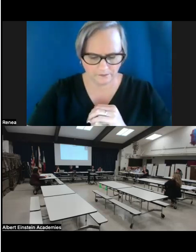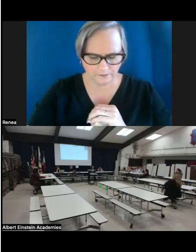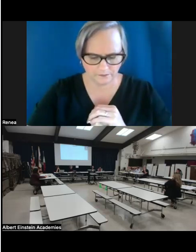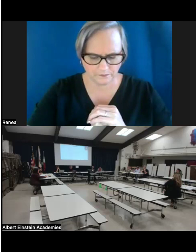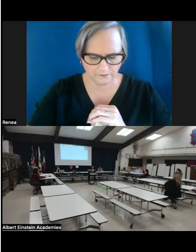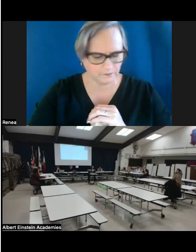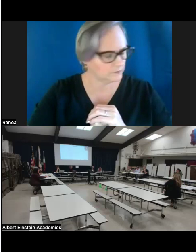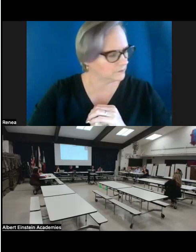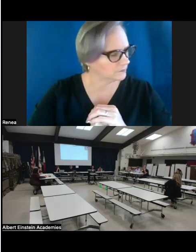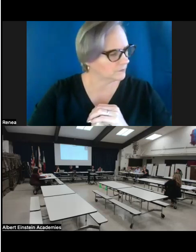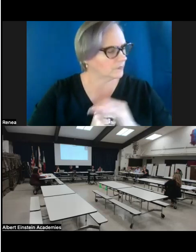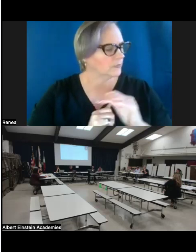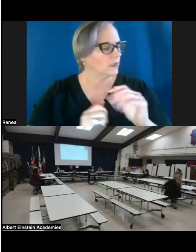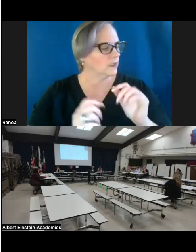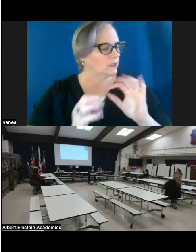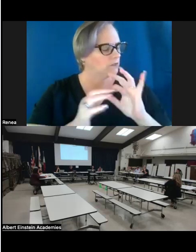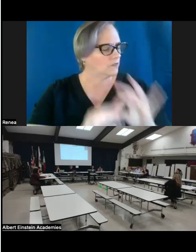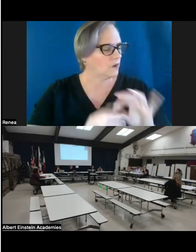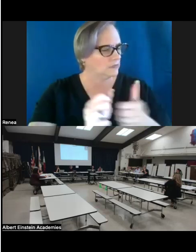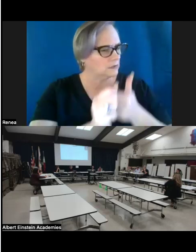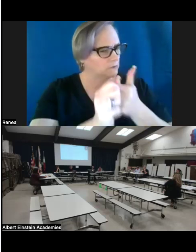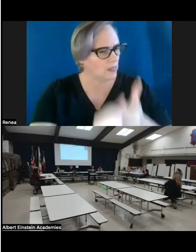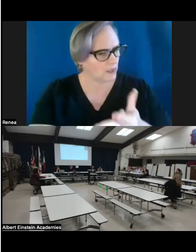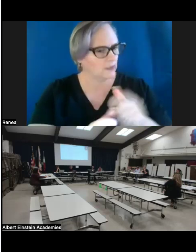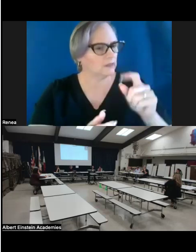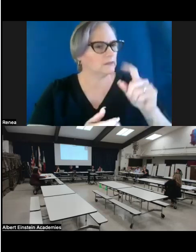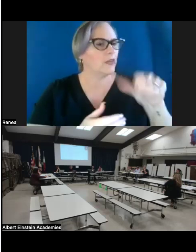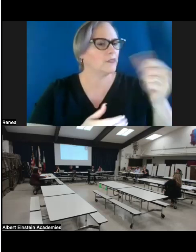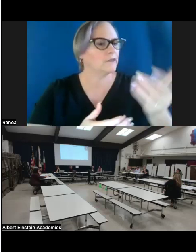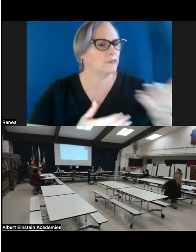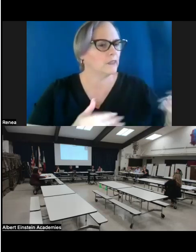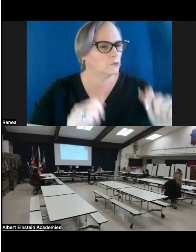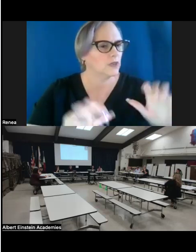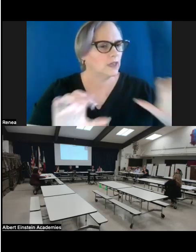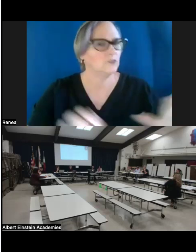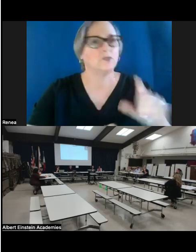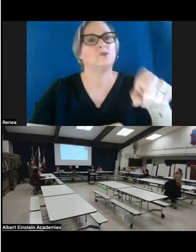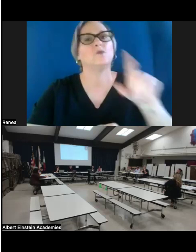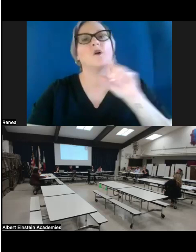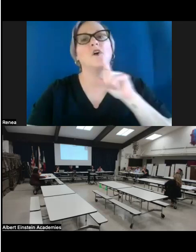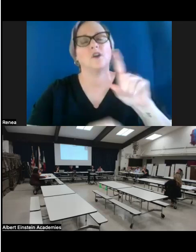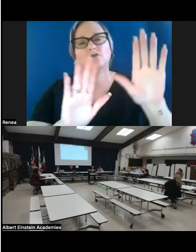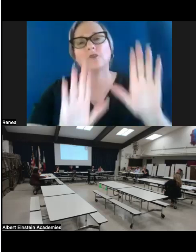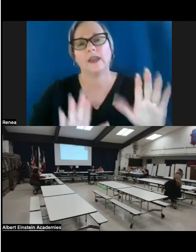compliance and more. So I know that Megan has been a great resource for me as well, so thank you.